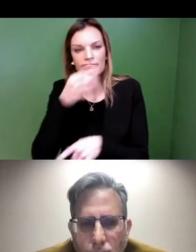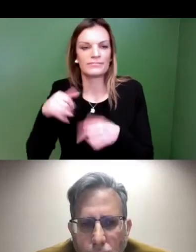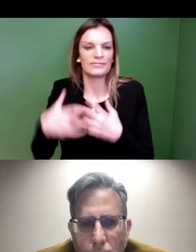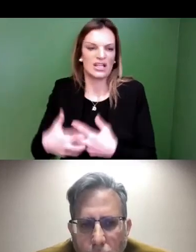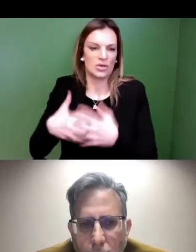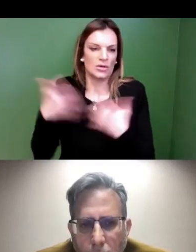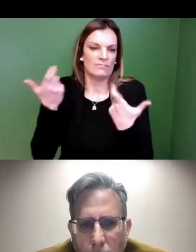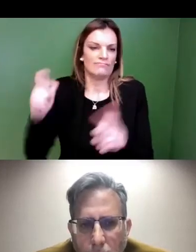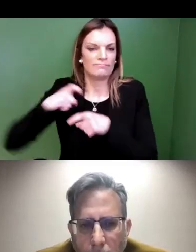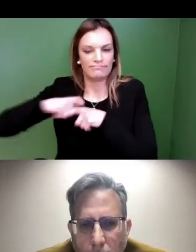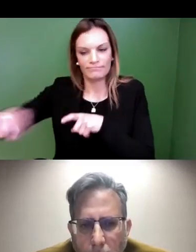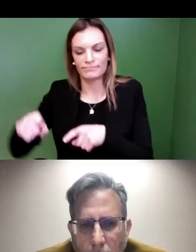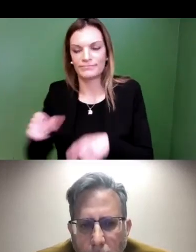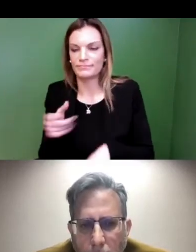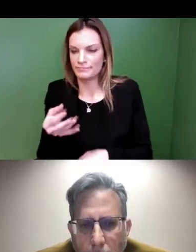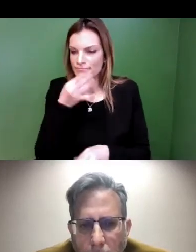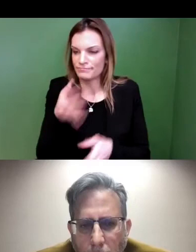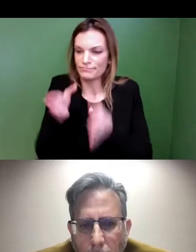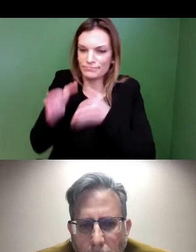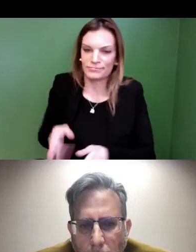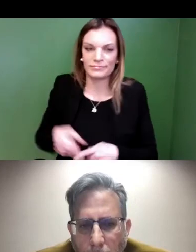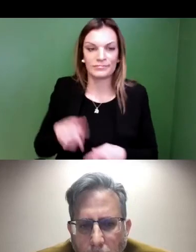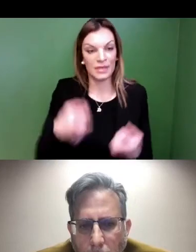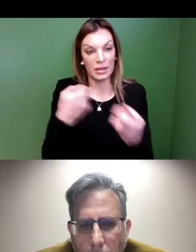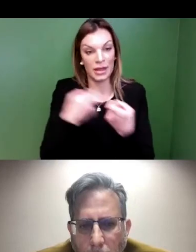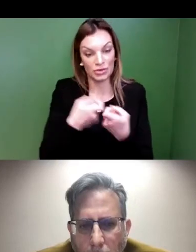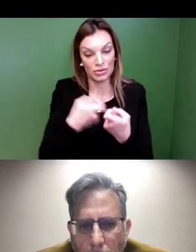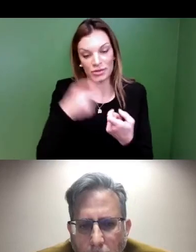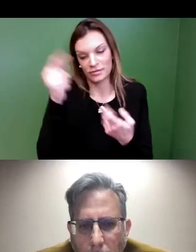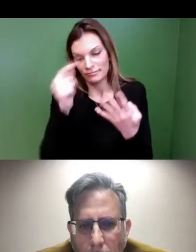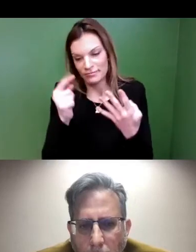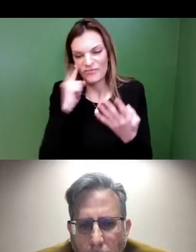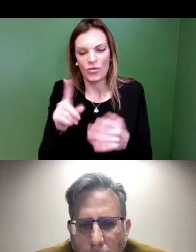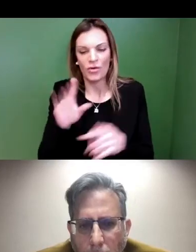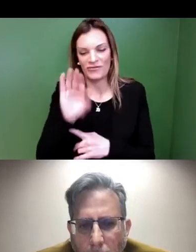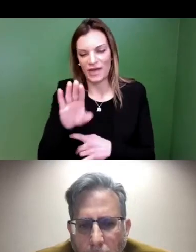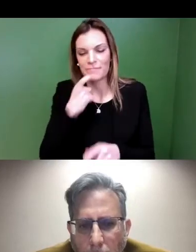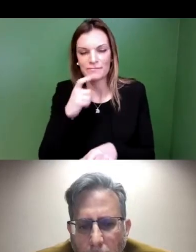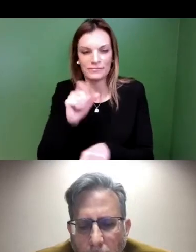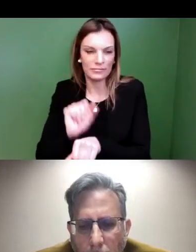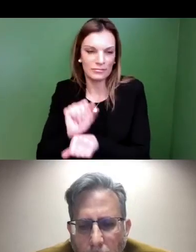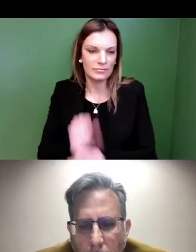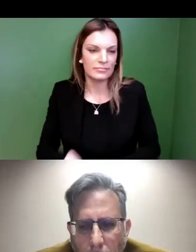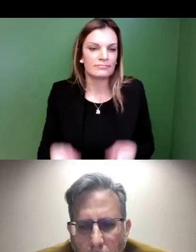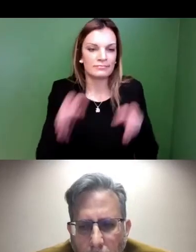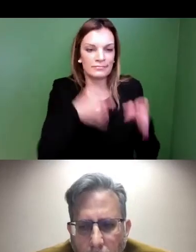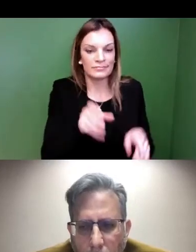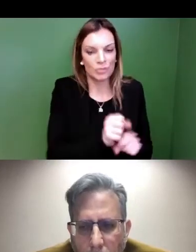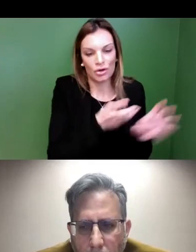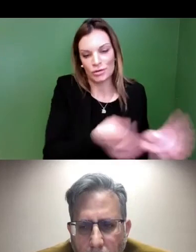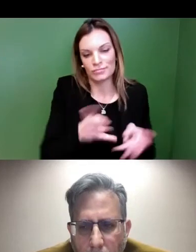quality control, electric component fabricators, shipping and assembly team, and the front